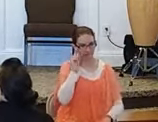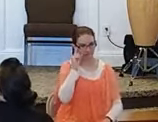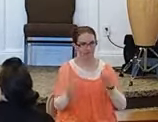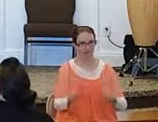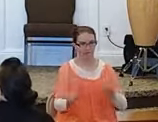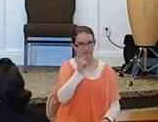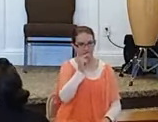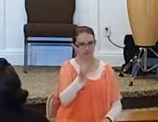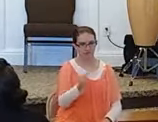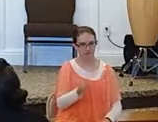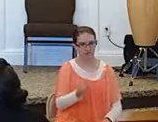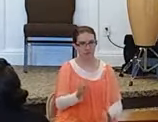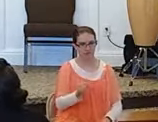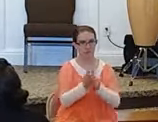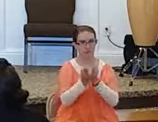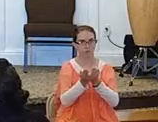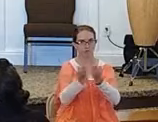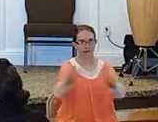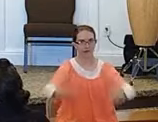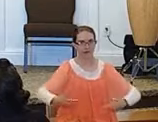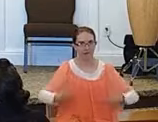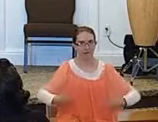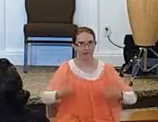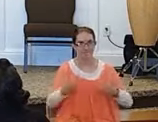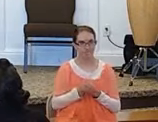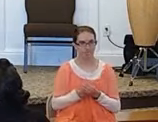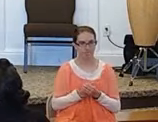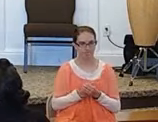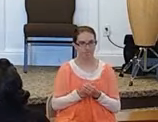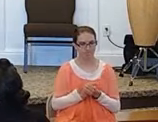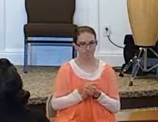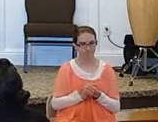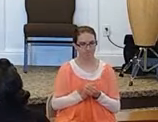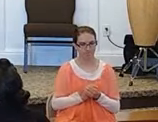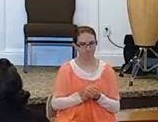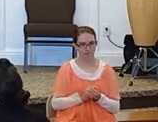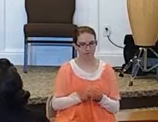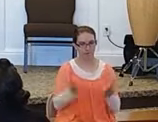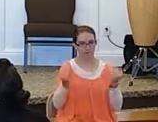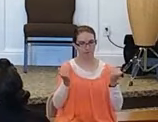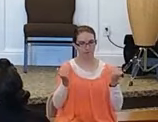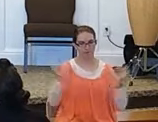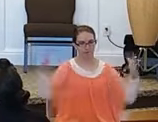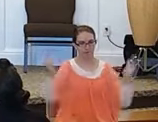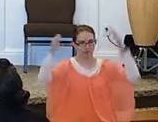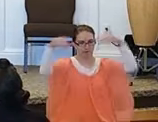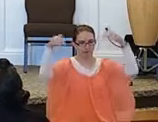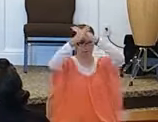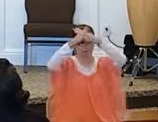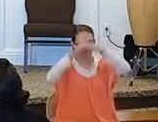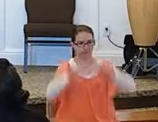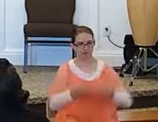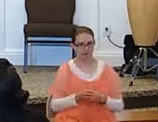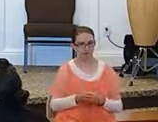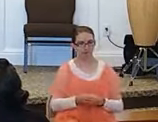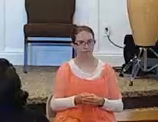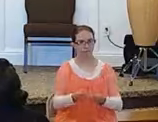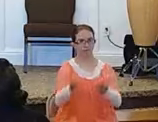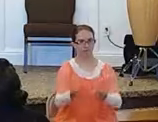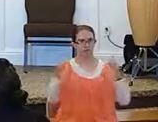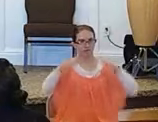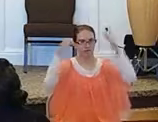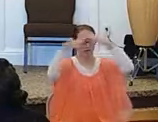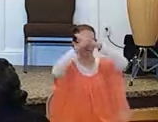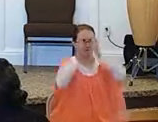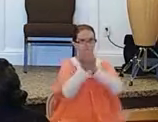tell you that there is a book of life, amen, that is in the world. Come on, in the heavens. And when you get to heaven, the